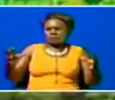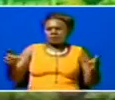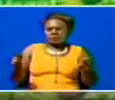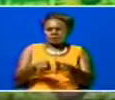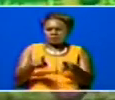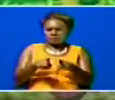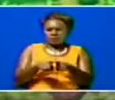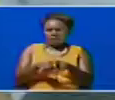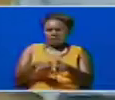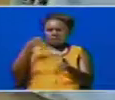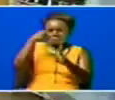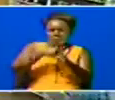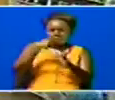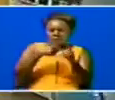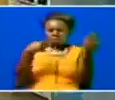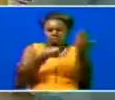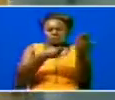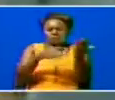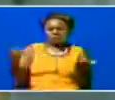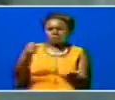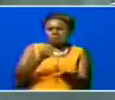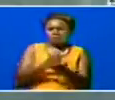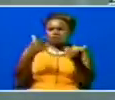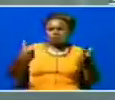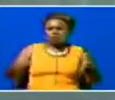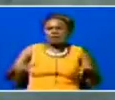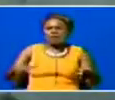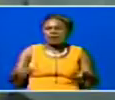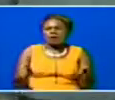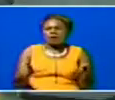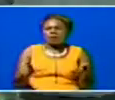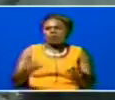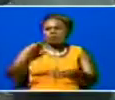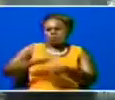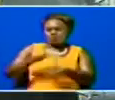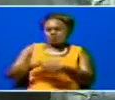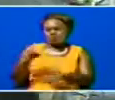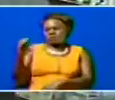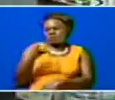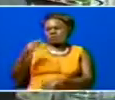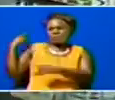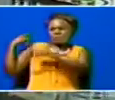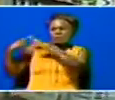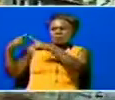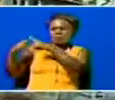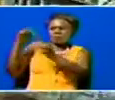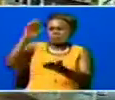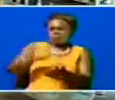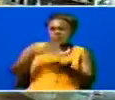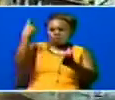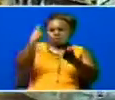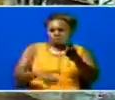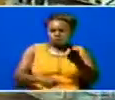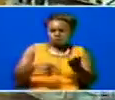and extensive information technology adoption to guarantee a superior customer experience while cutting down operating costs,